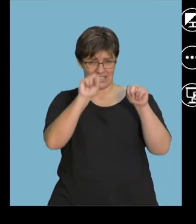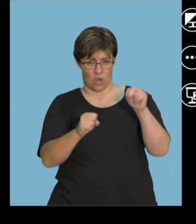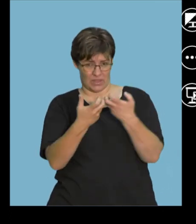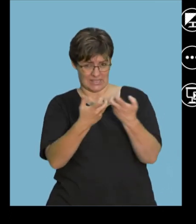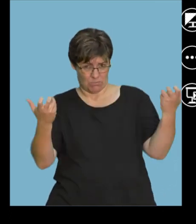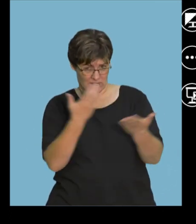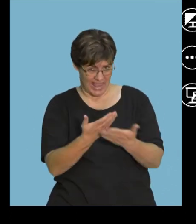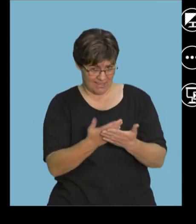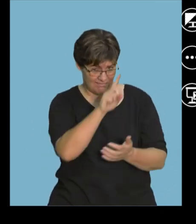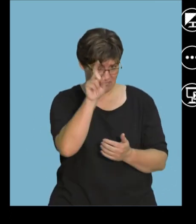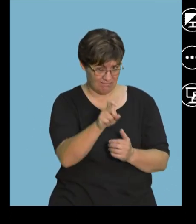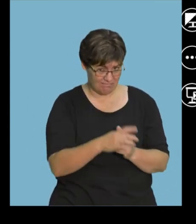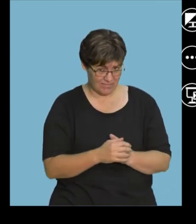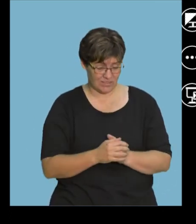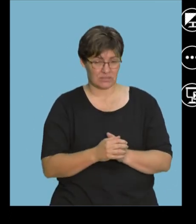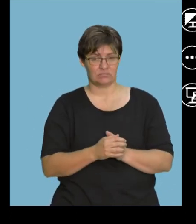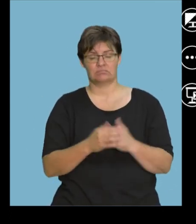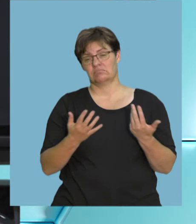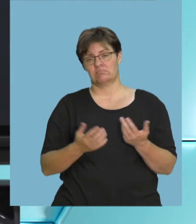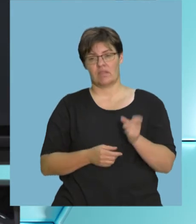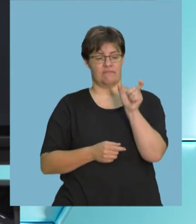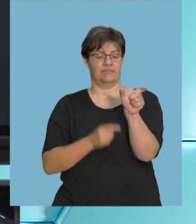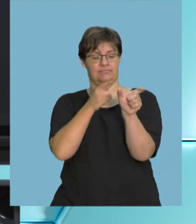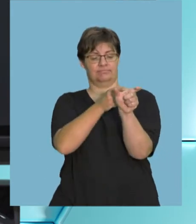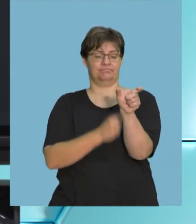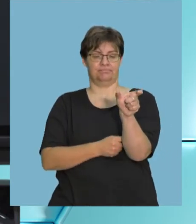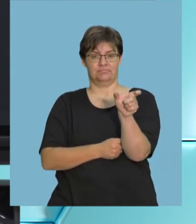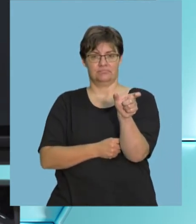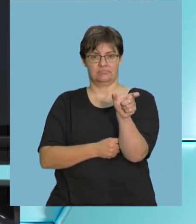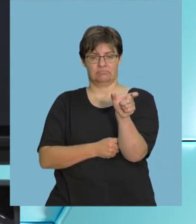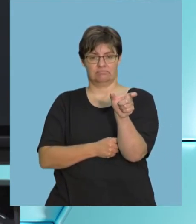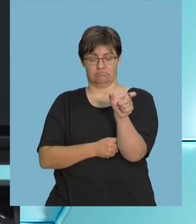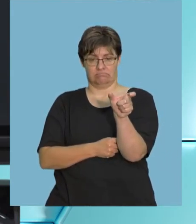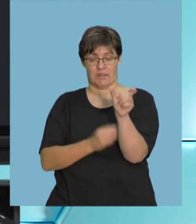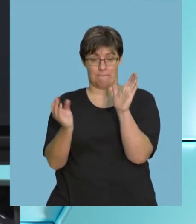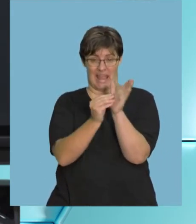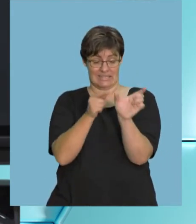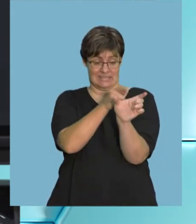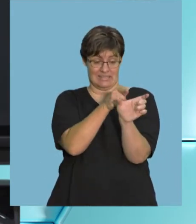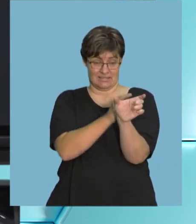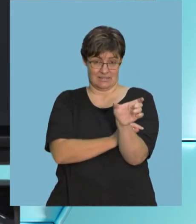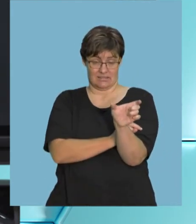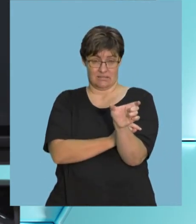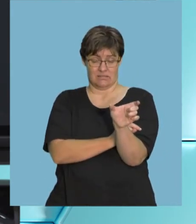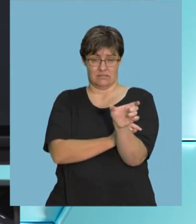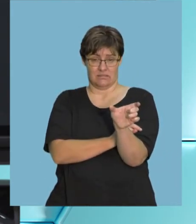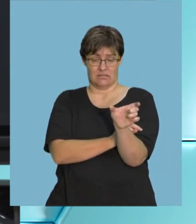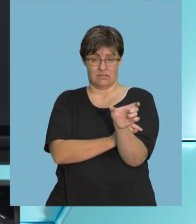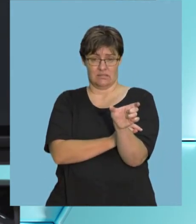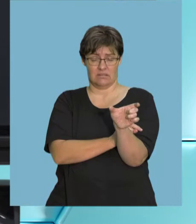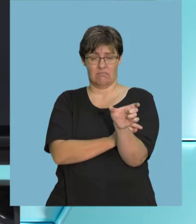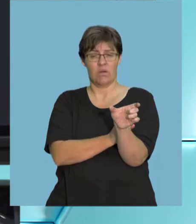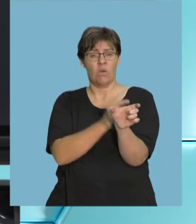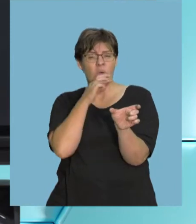separate the north and the south pole of a magnet? Right. Let's say, for argument's sake, you've got a bar magnet, okay?